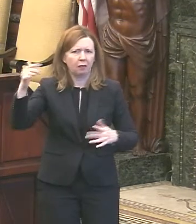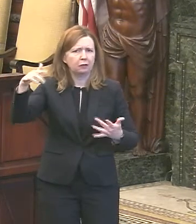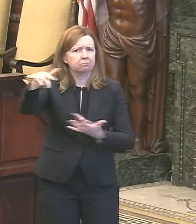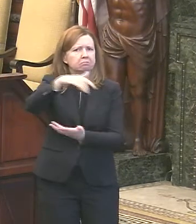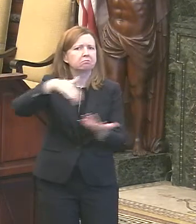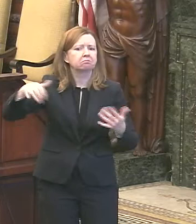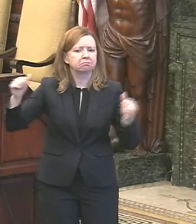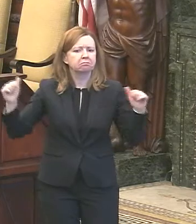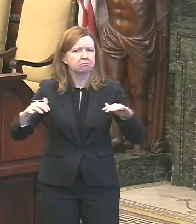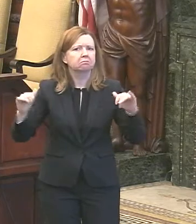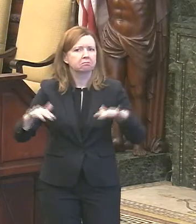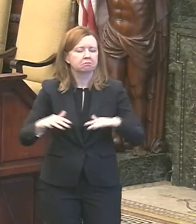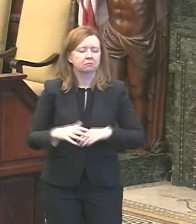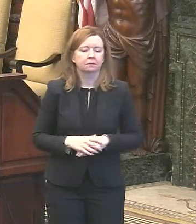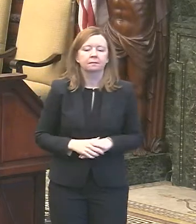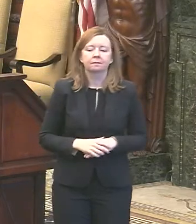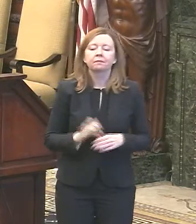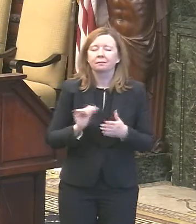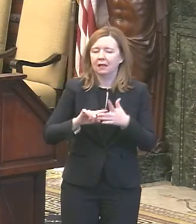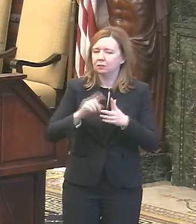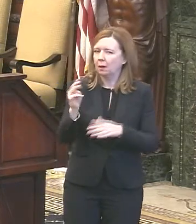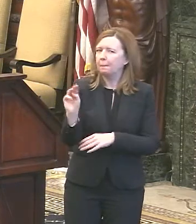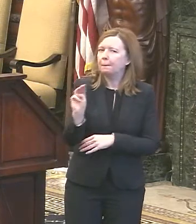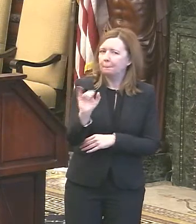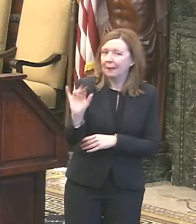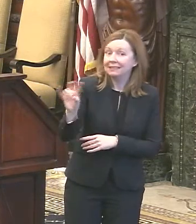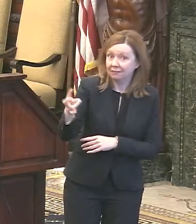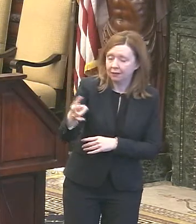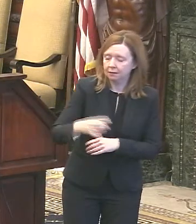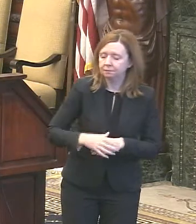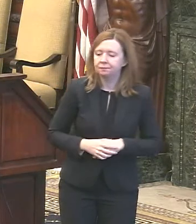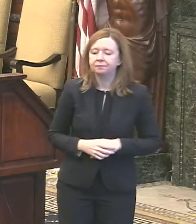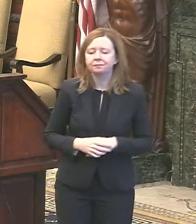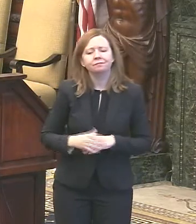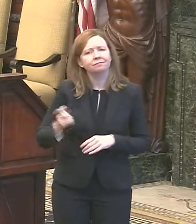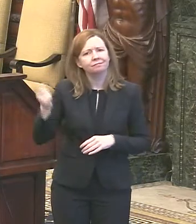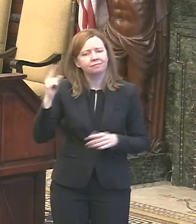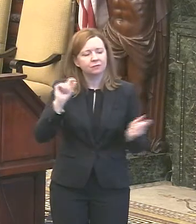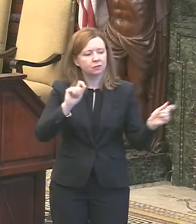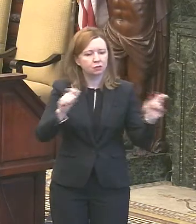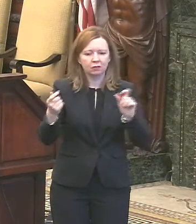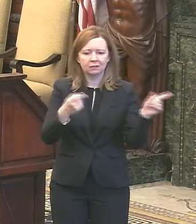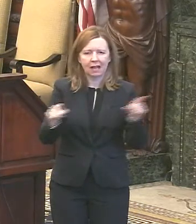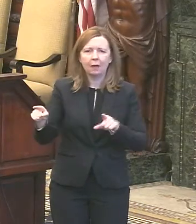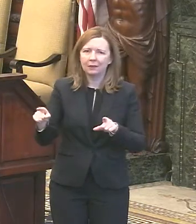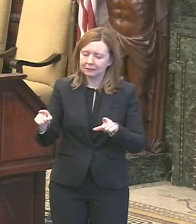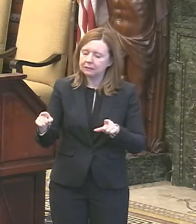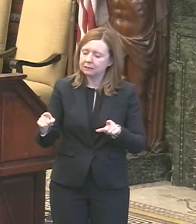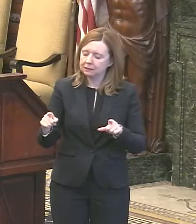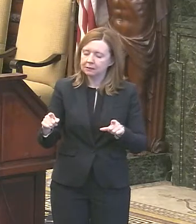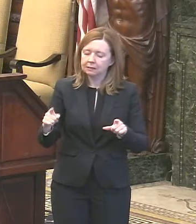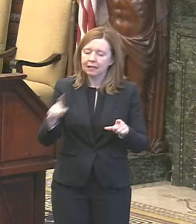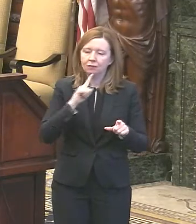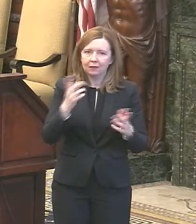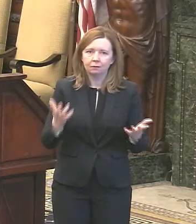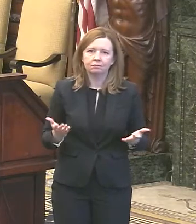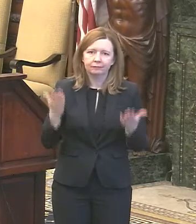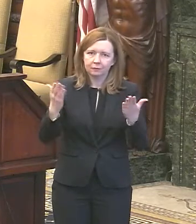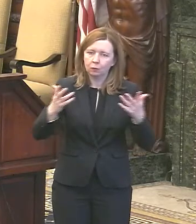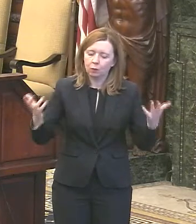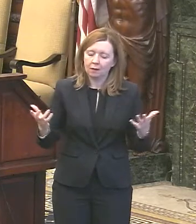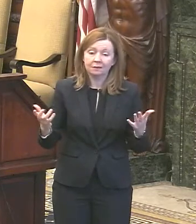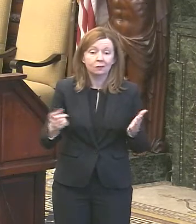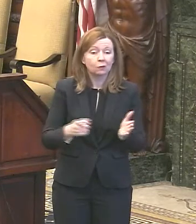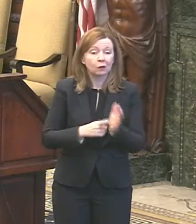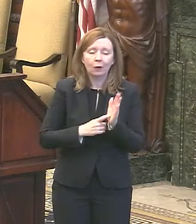events, effective again May 7th. Now, with these changes, I want to make this strong recommendation. This is not a